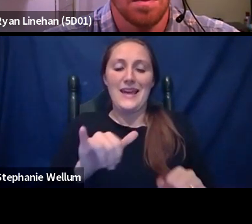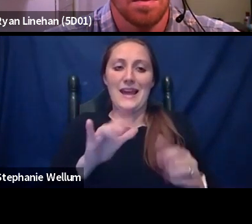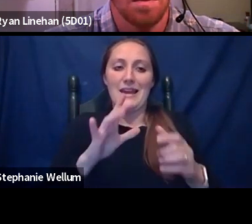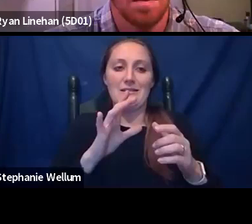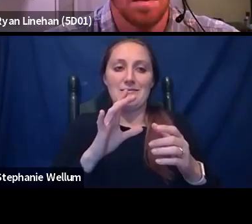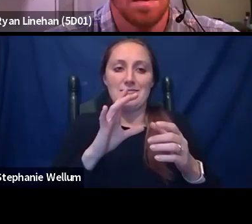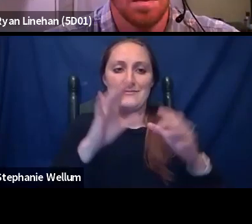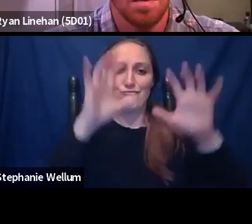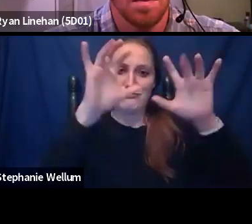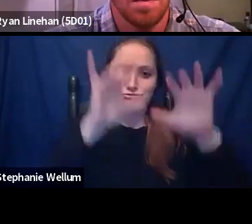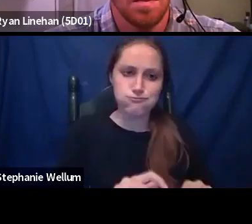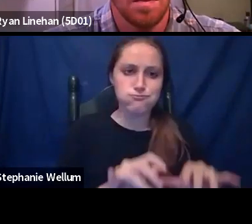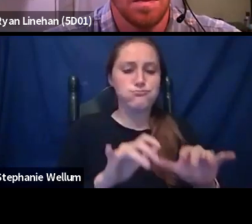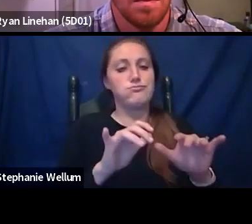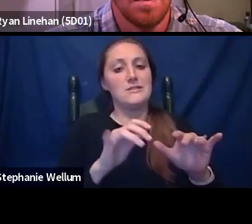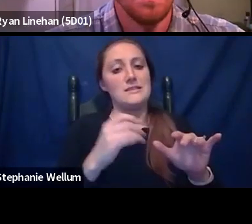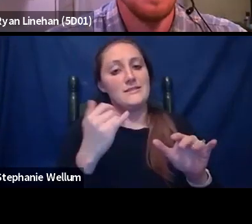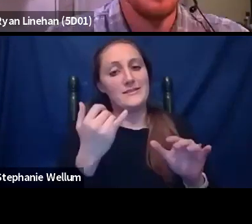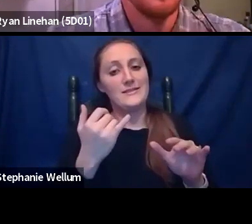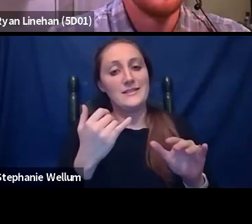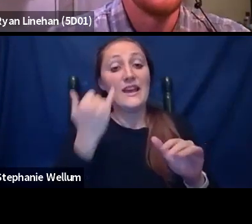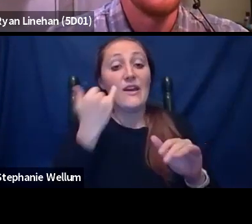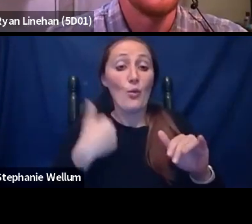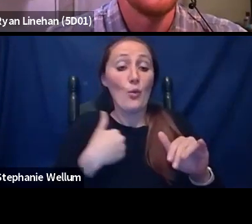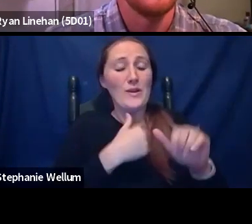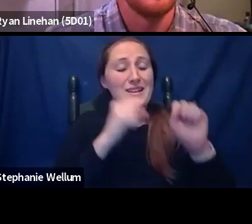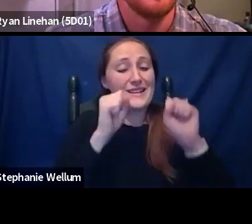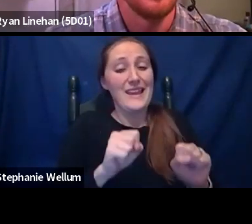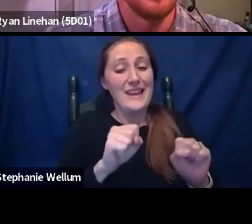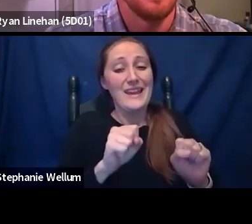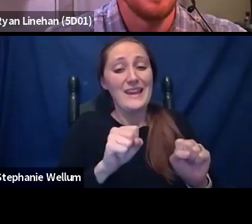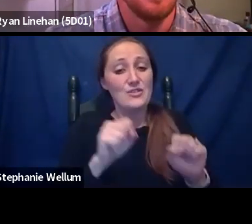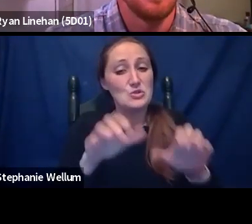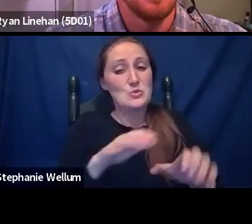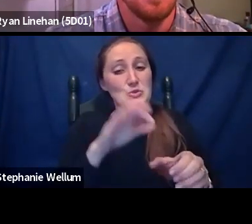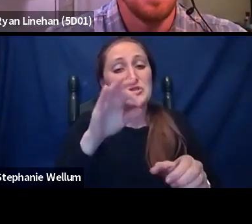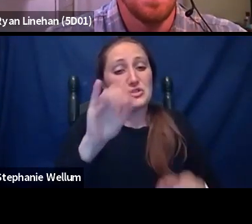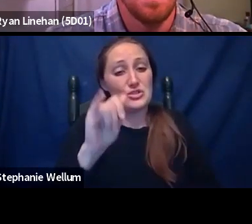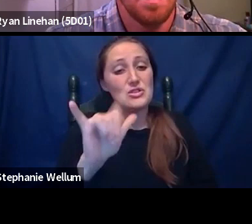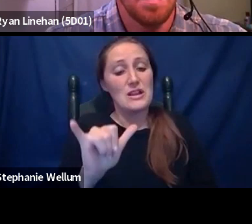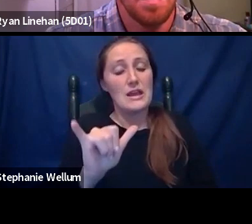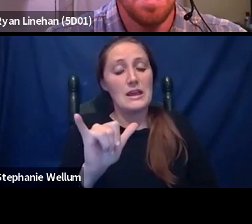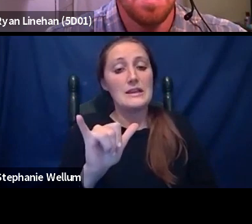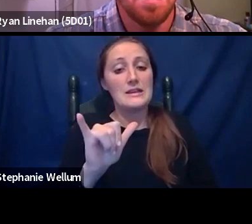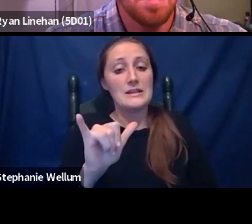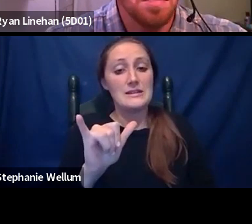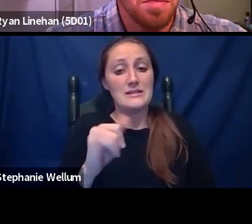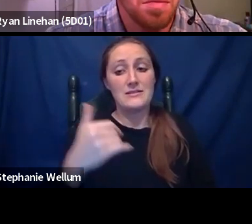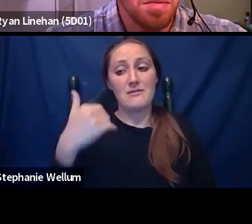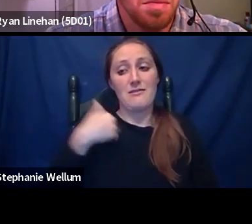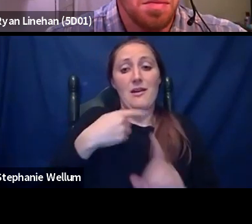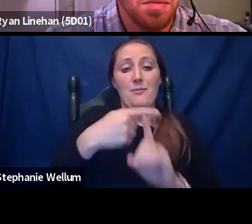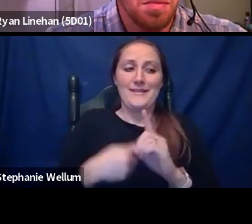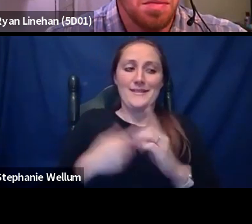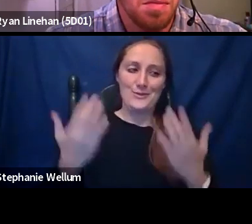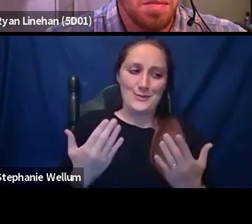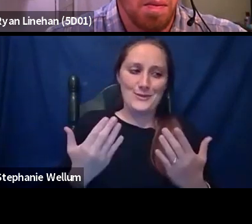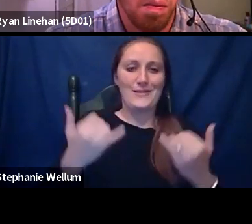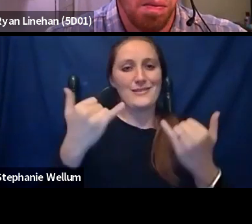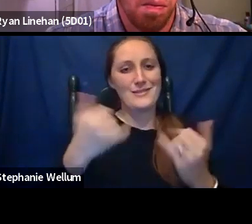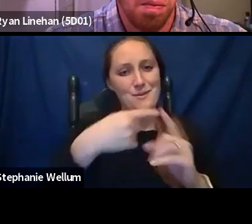If we can do it, I'm just, if we can do it in July, we were here last month, we're here this month. If